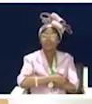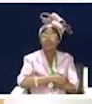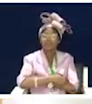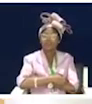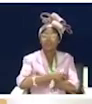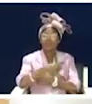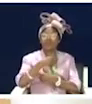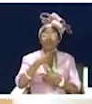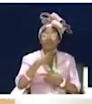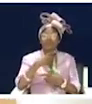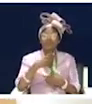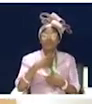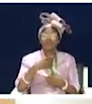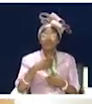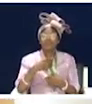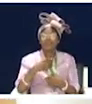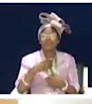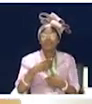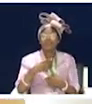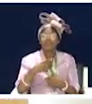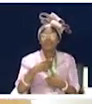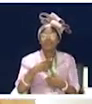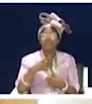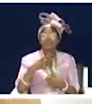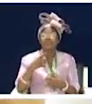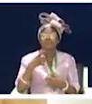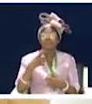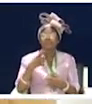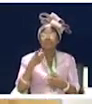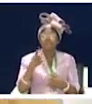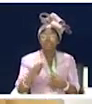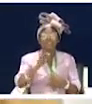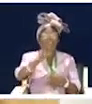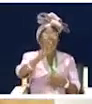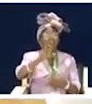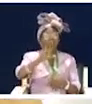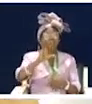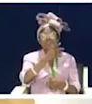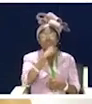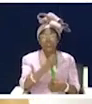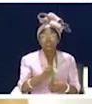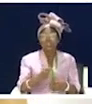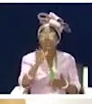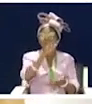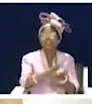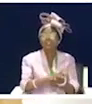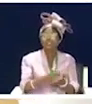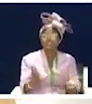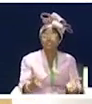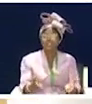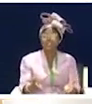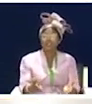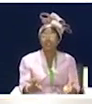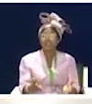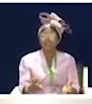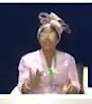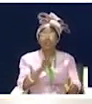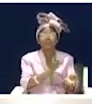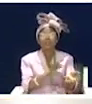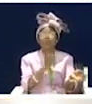the rector of the Polytechnic here, rector, Redeemer College of Technology and Management,